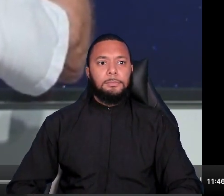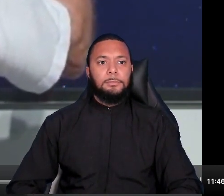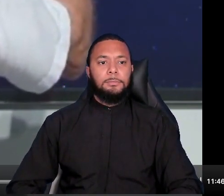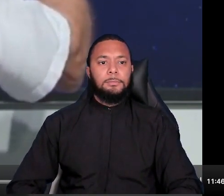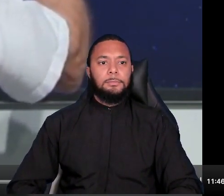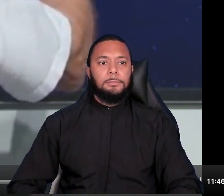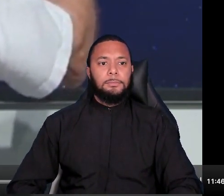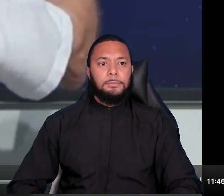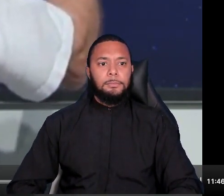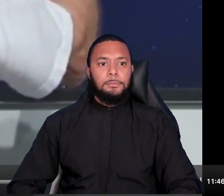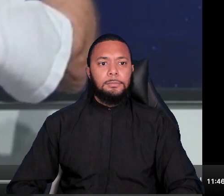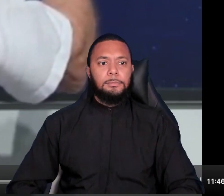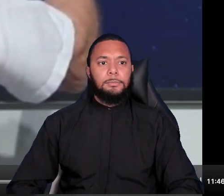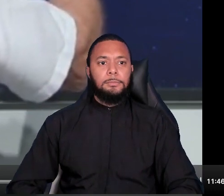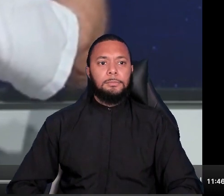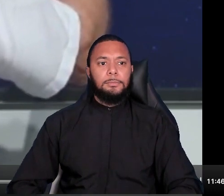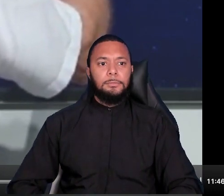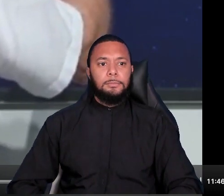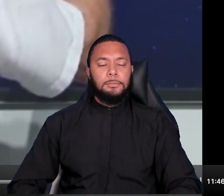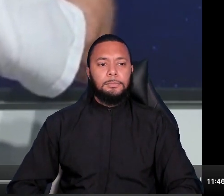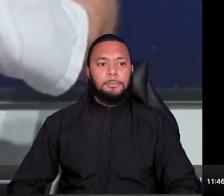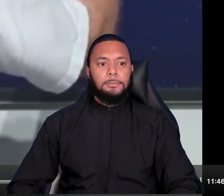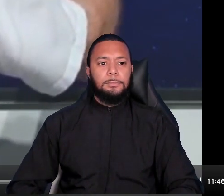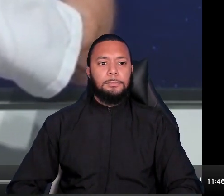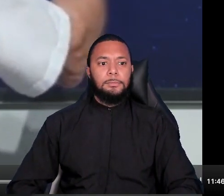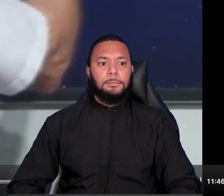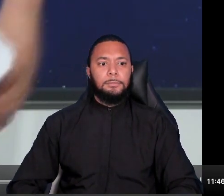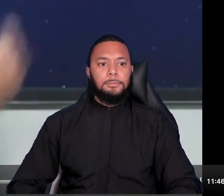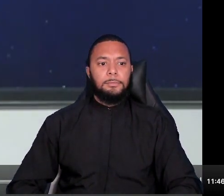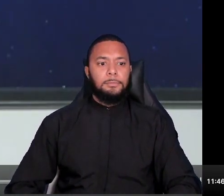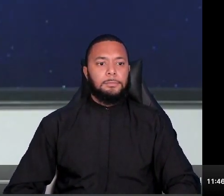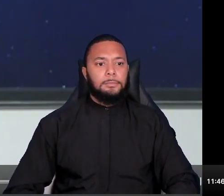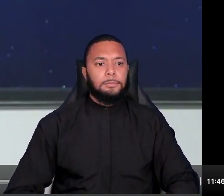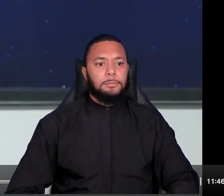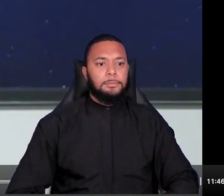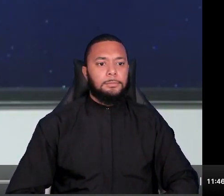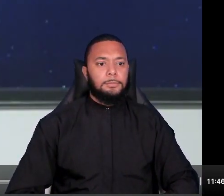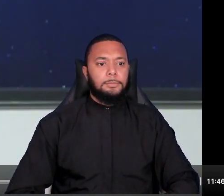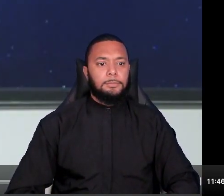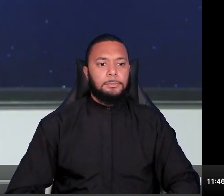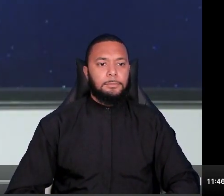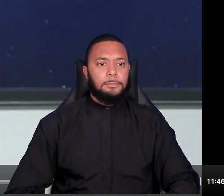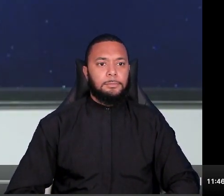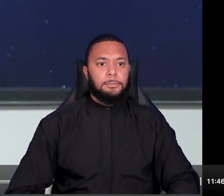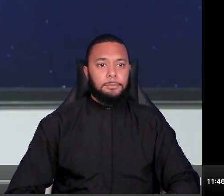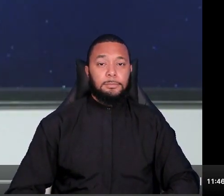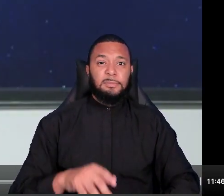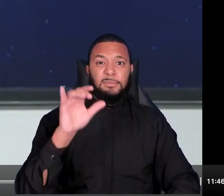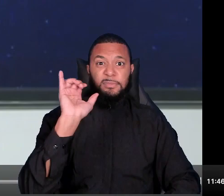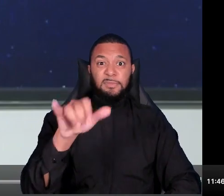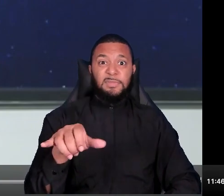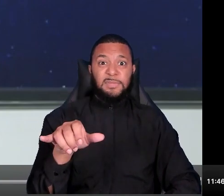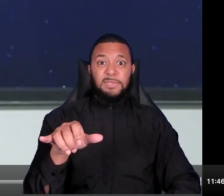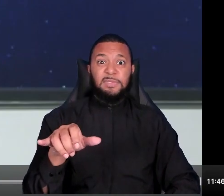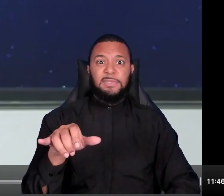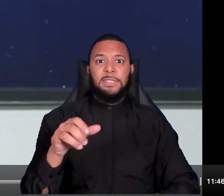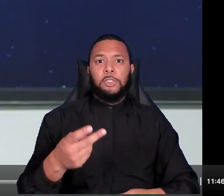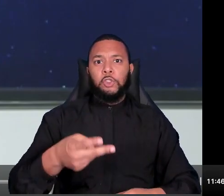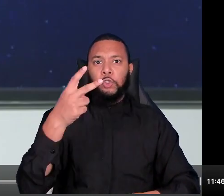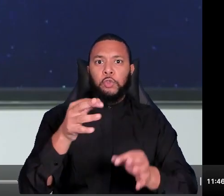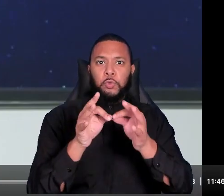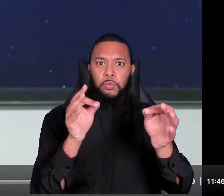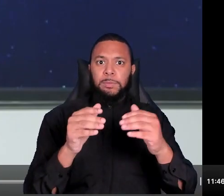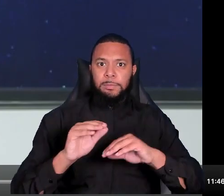negative 2x minus 3. So that's a system of 2